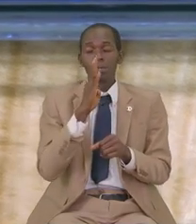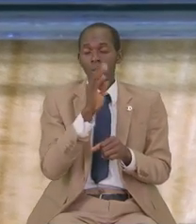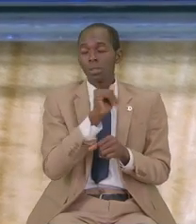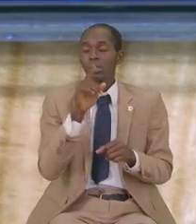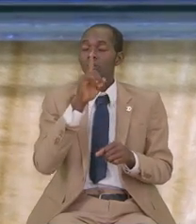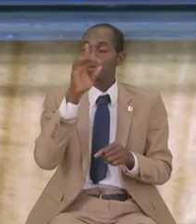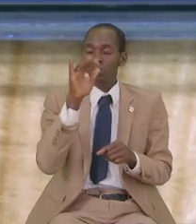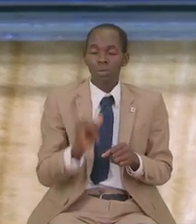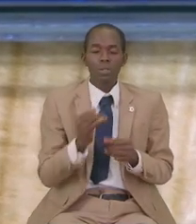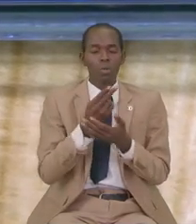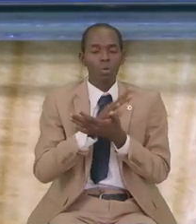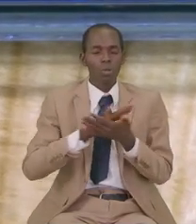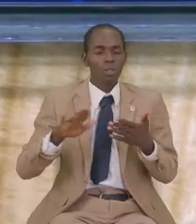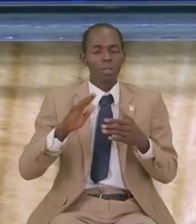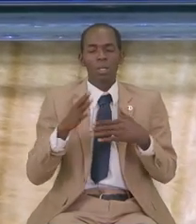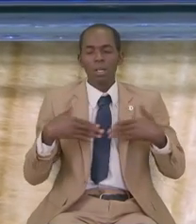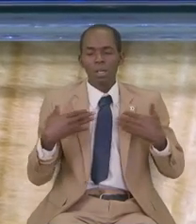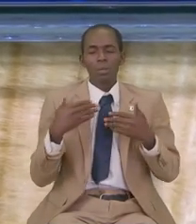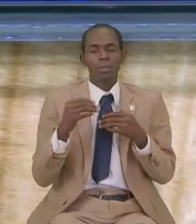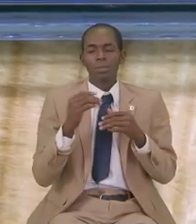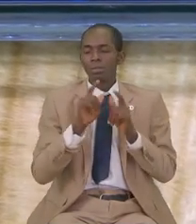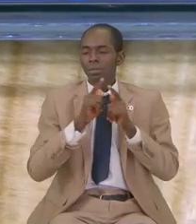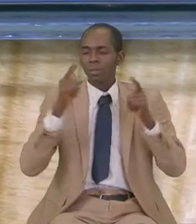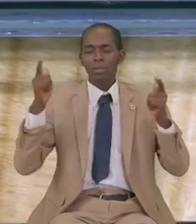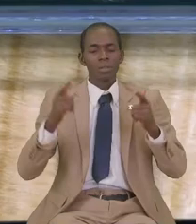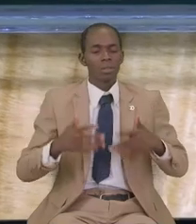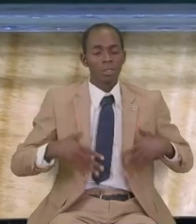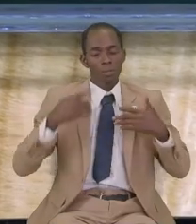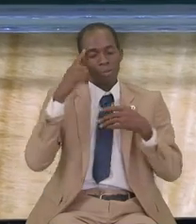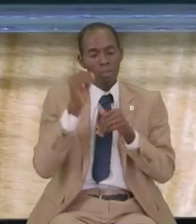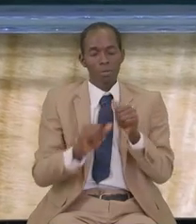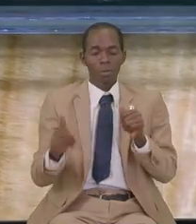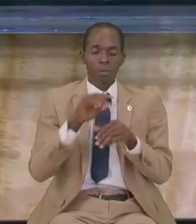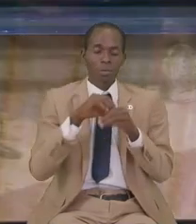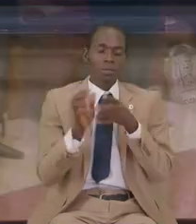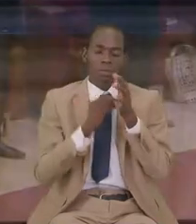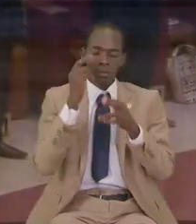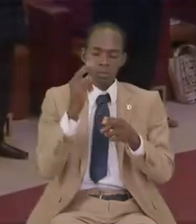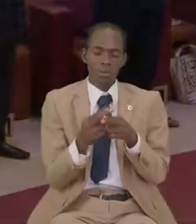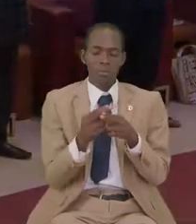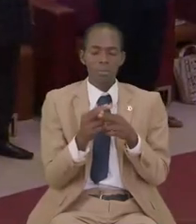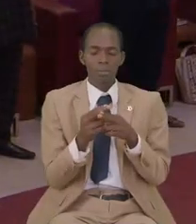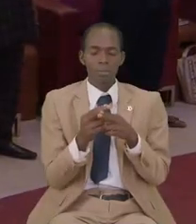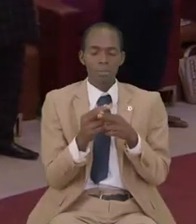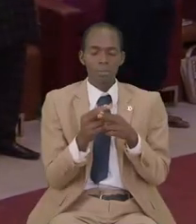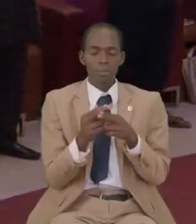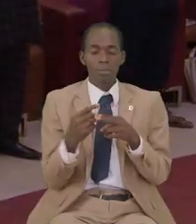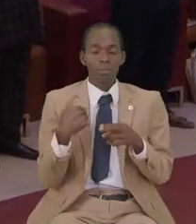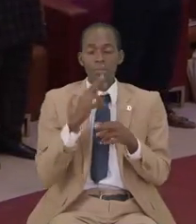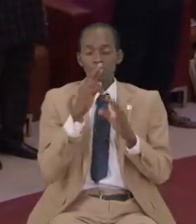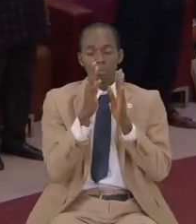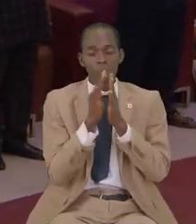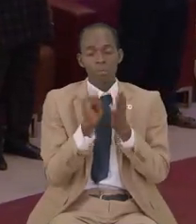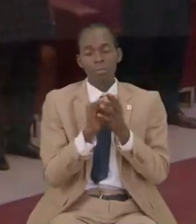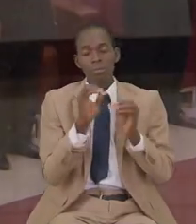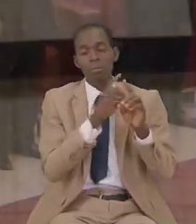happy, holy, healthy year, hopeful life for everyone in Jesus' name. And we pray, O Lord,